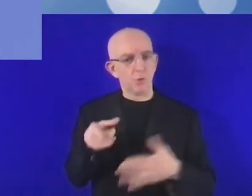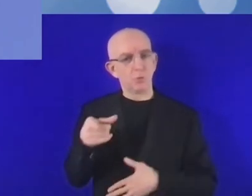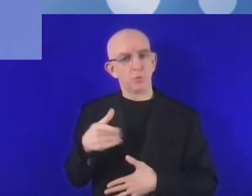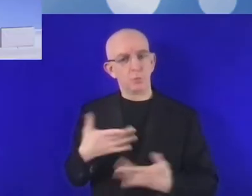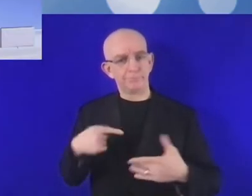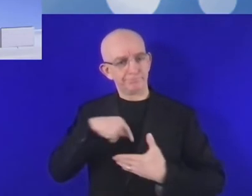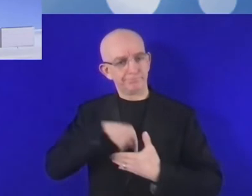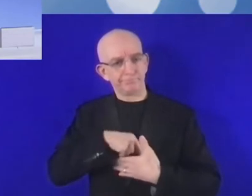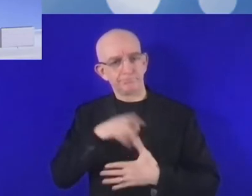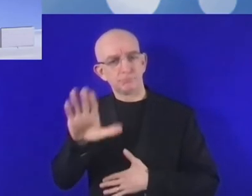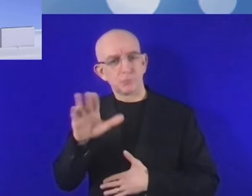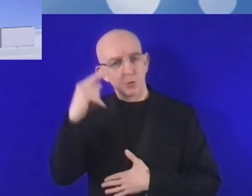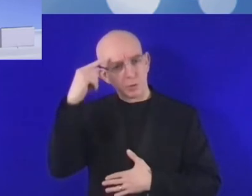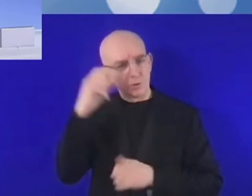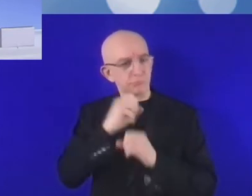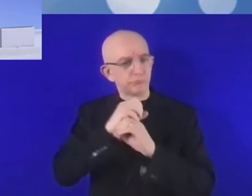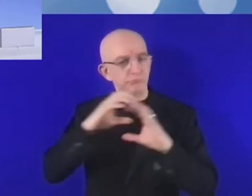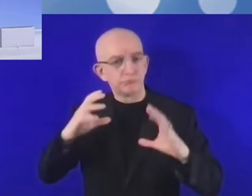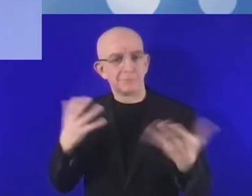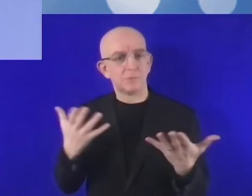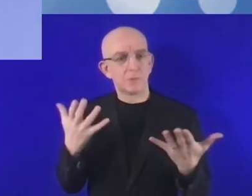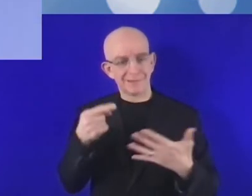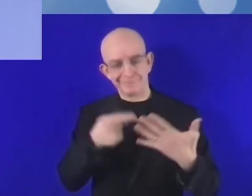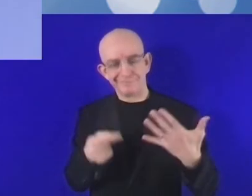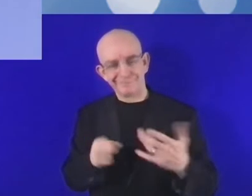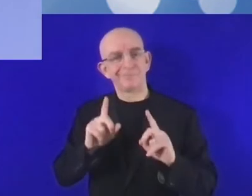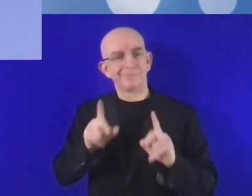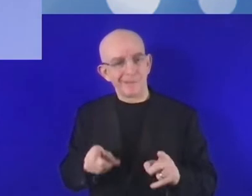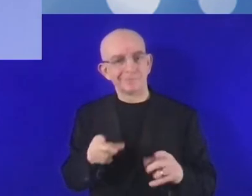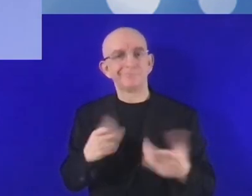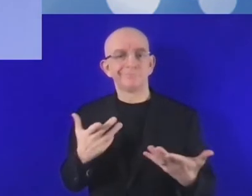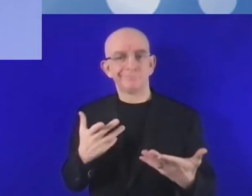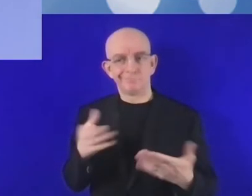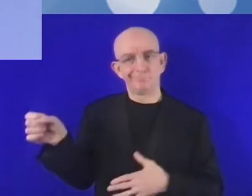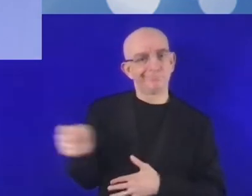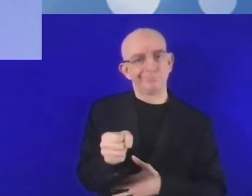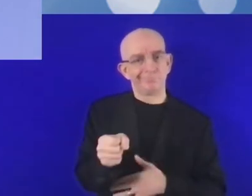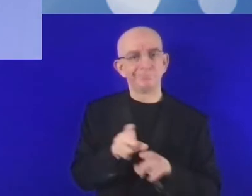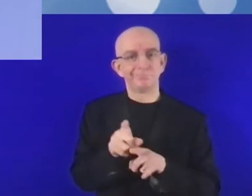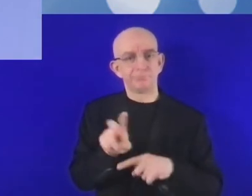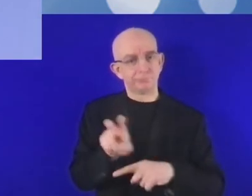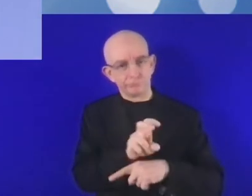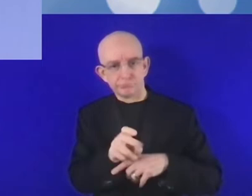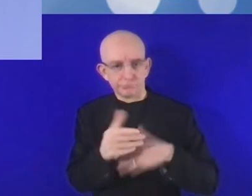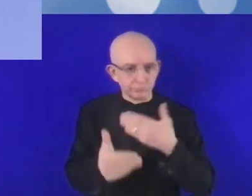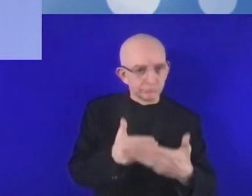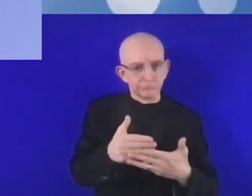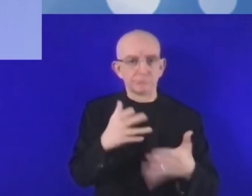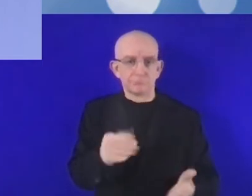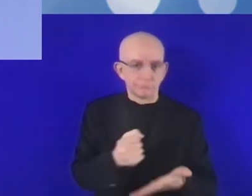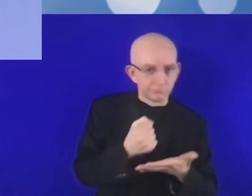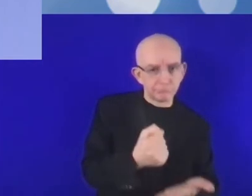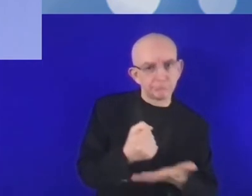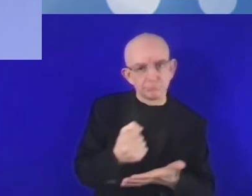okay thank you so much mr chair okay as you know uh digital transformation is a